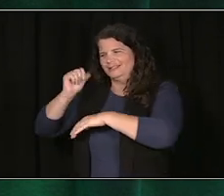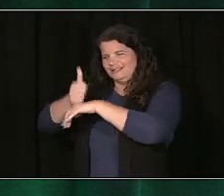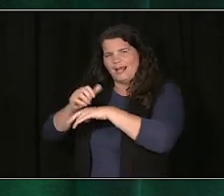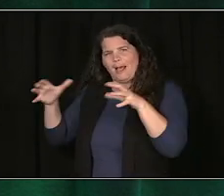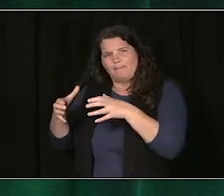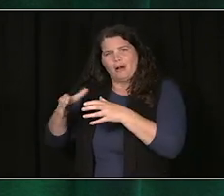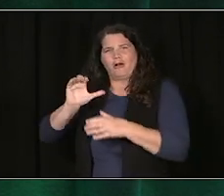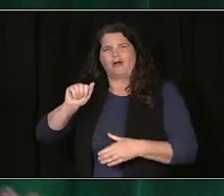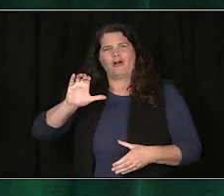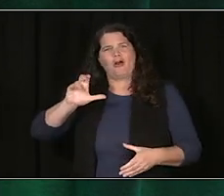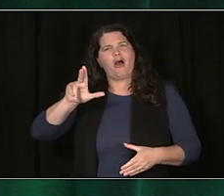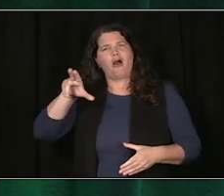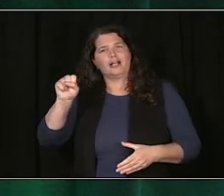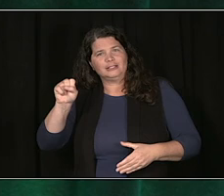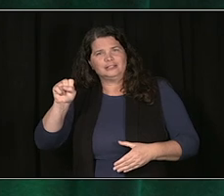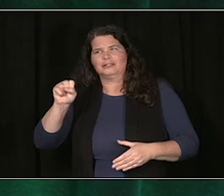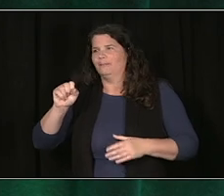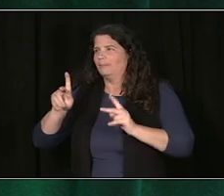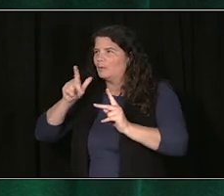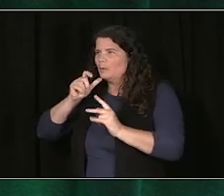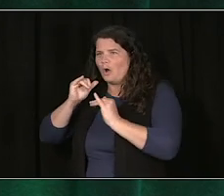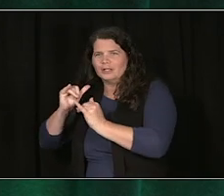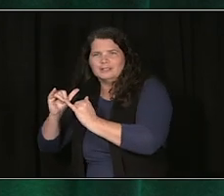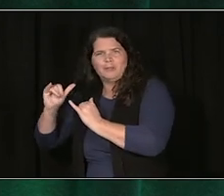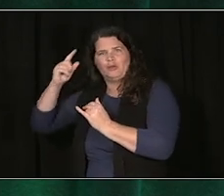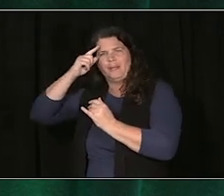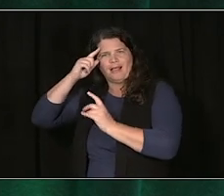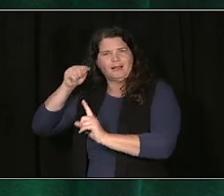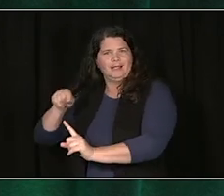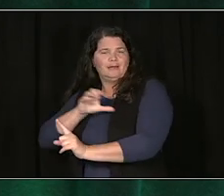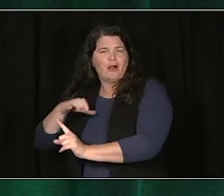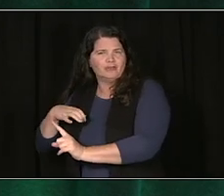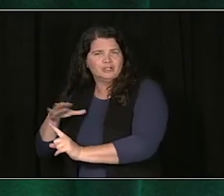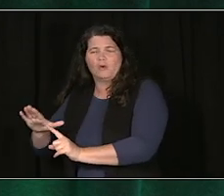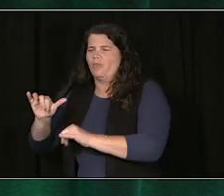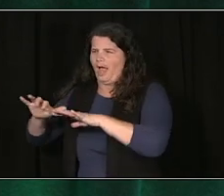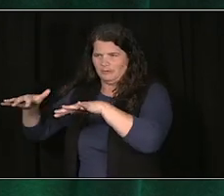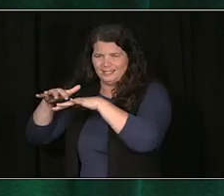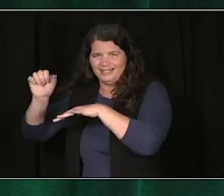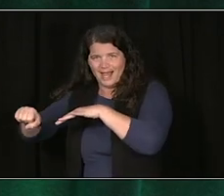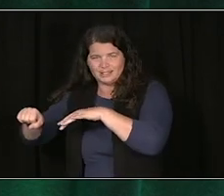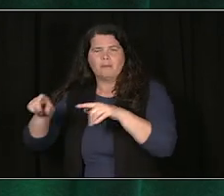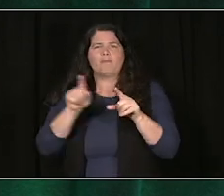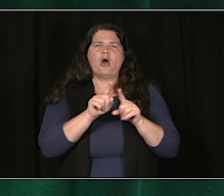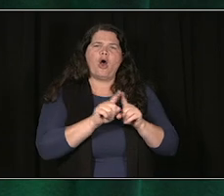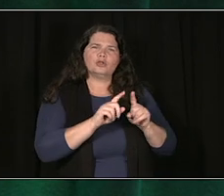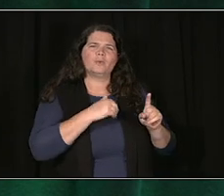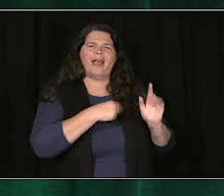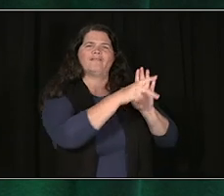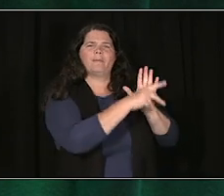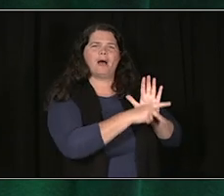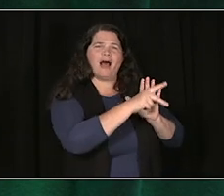Congress. And, you know, on the other side, you know, on the off-the-hill side of policy, a lot of times we're